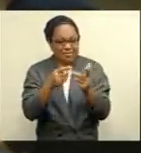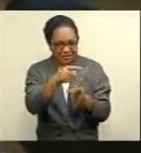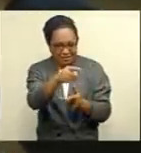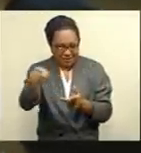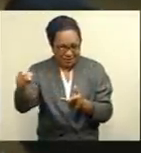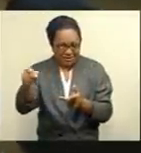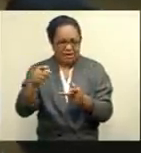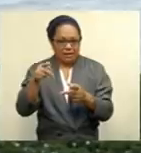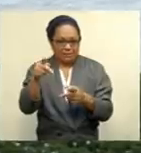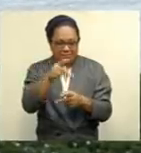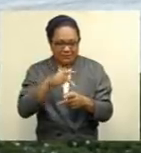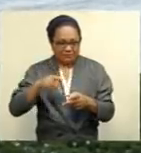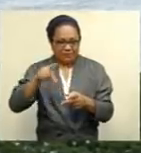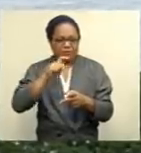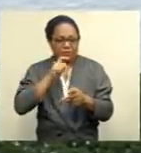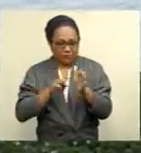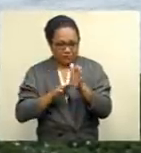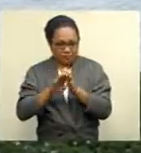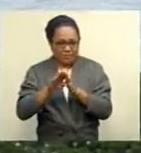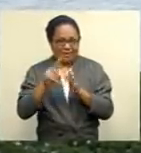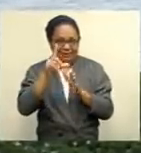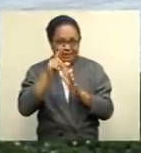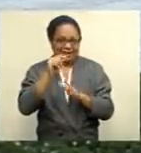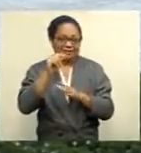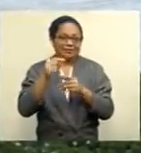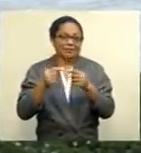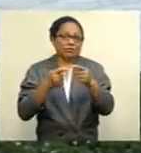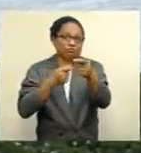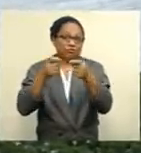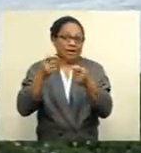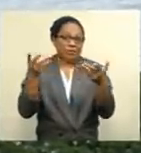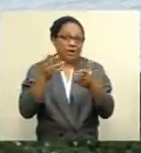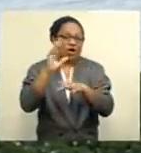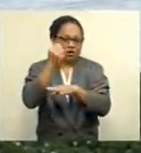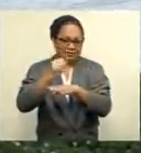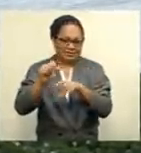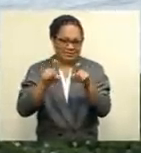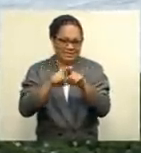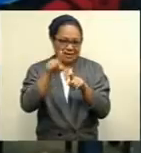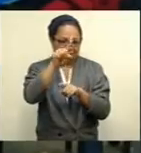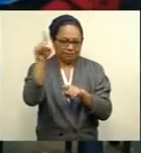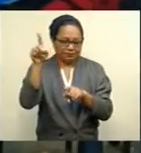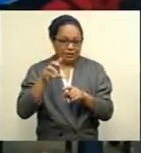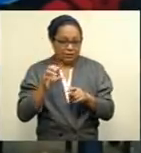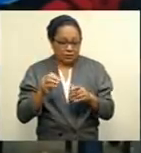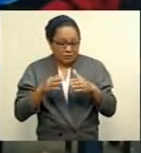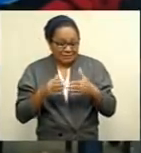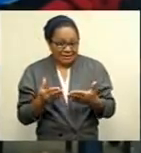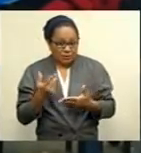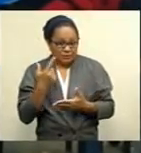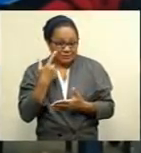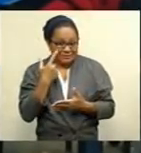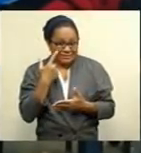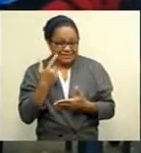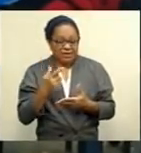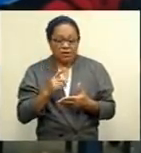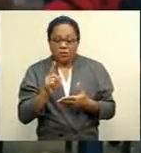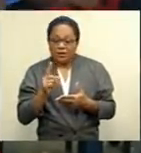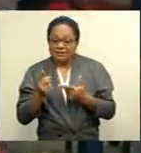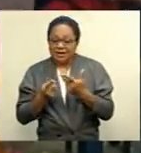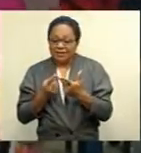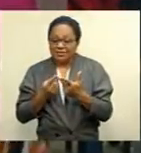the global trade arena. This webinar provided an opportunity to look at untapped economic potentials between Fiji and